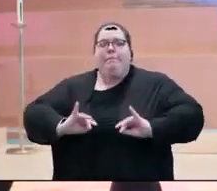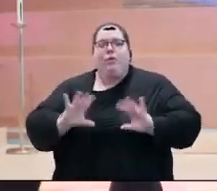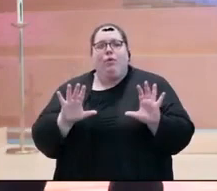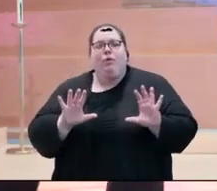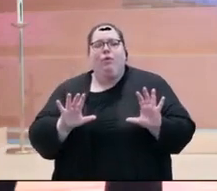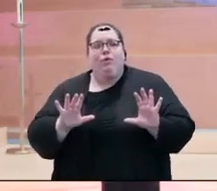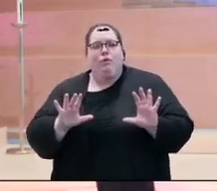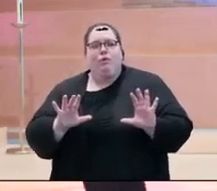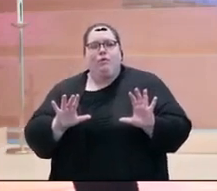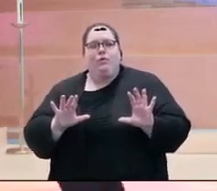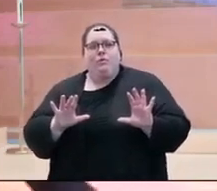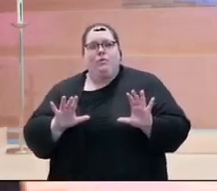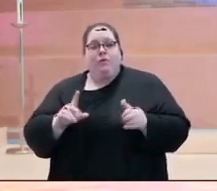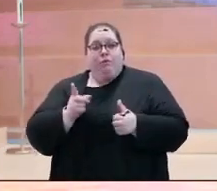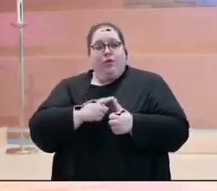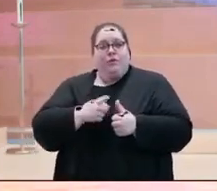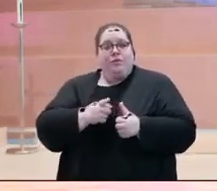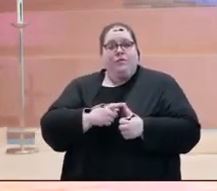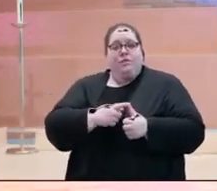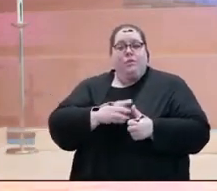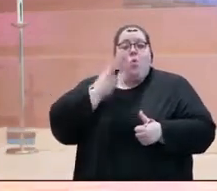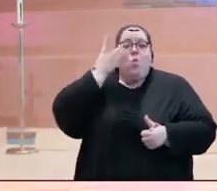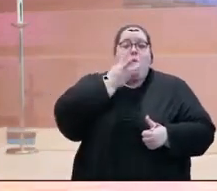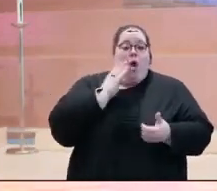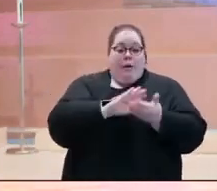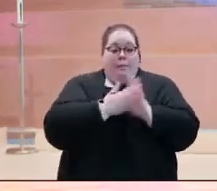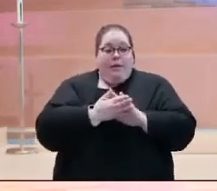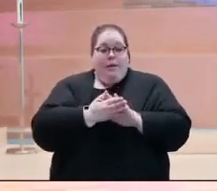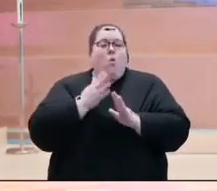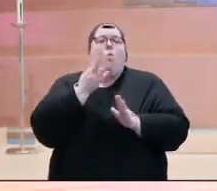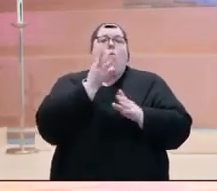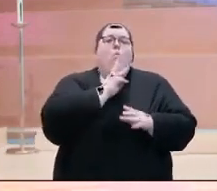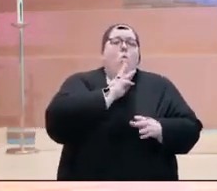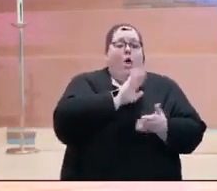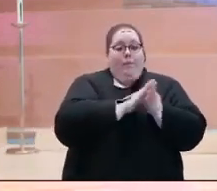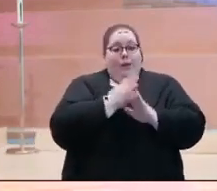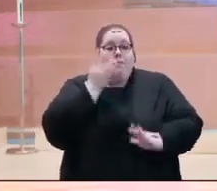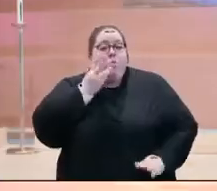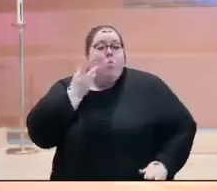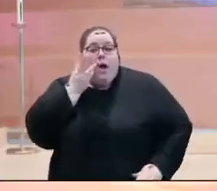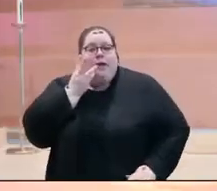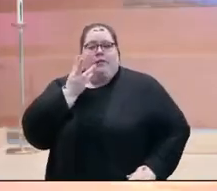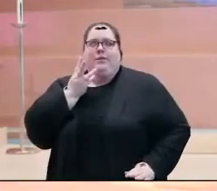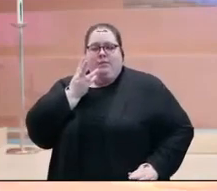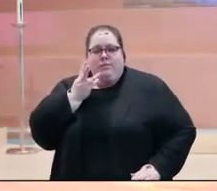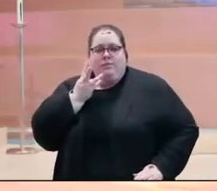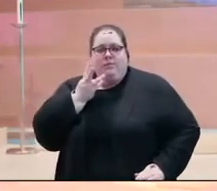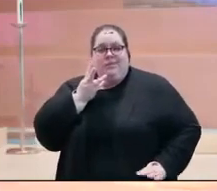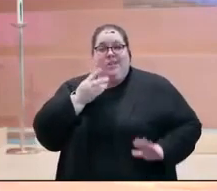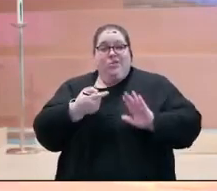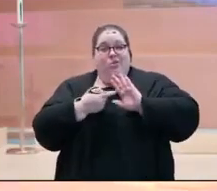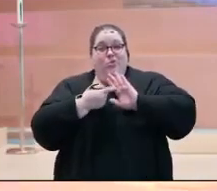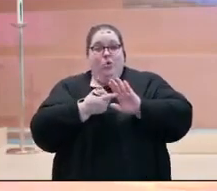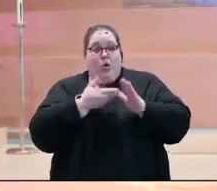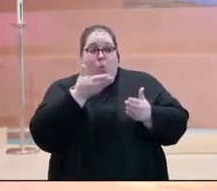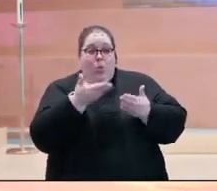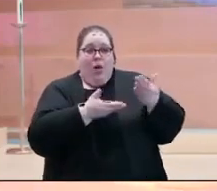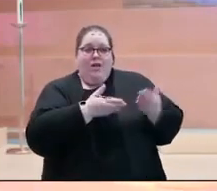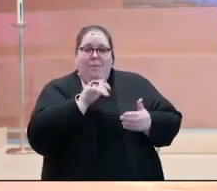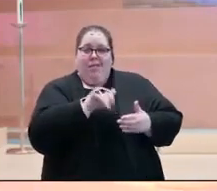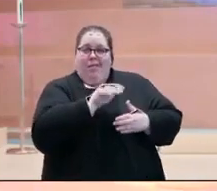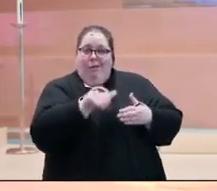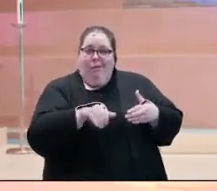miracles alone. His very first one, turning water into wine, showing hospitality, like blatant hospitality at this